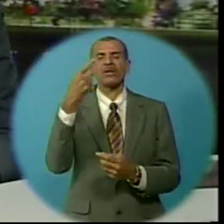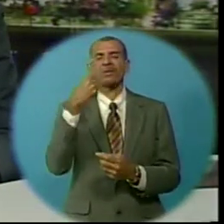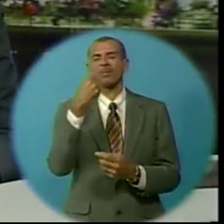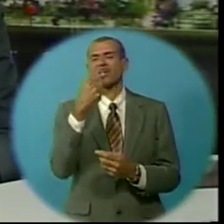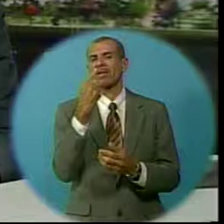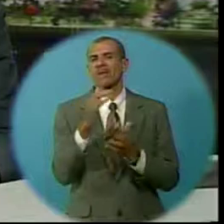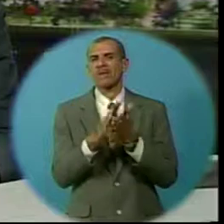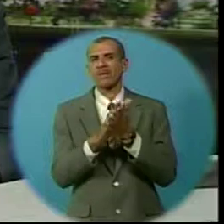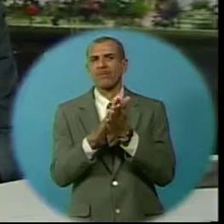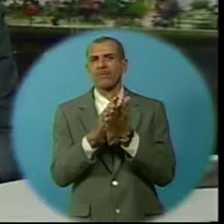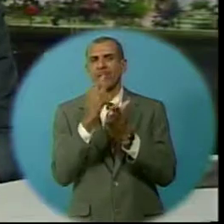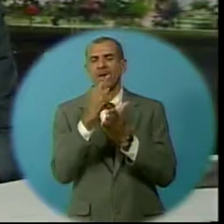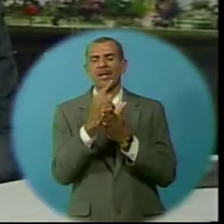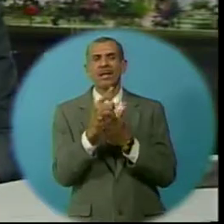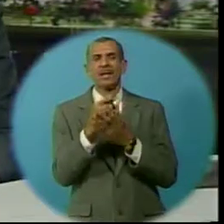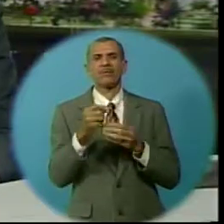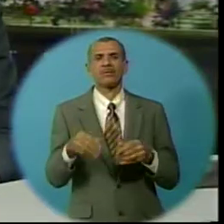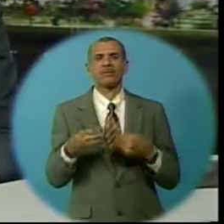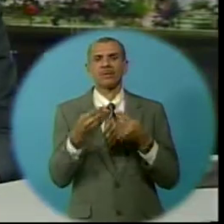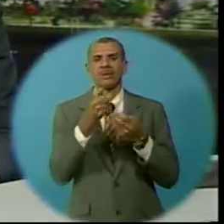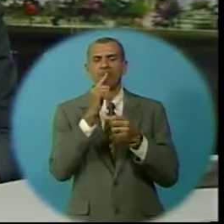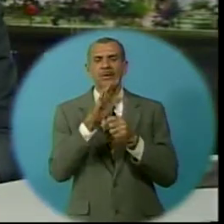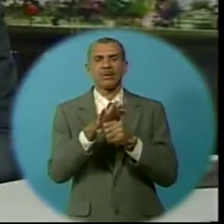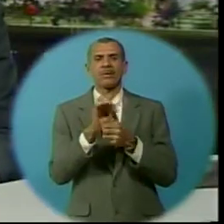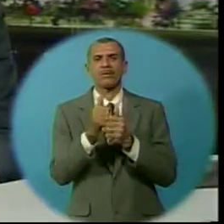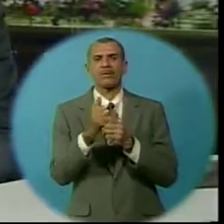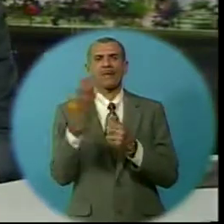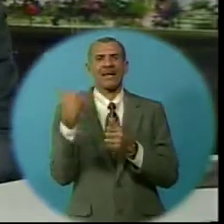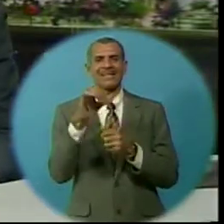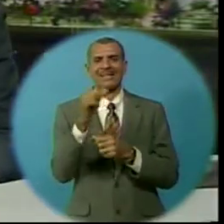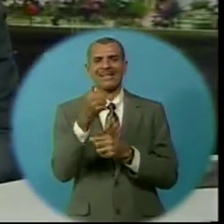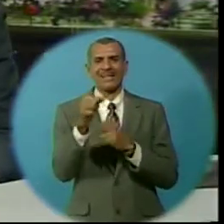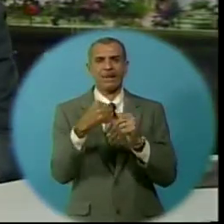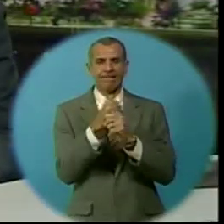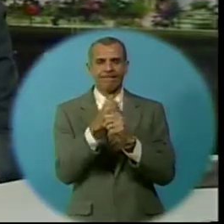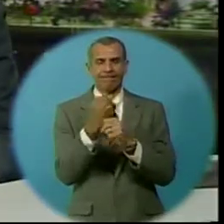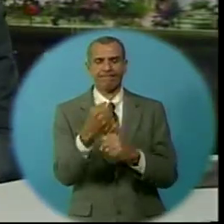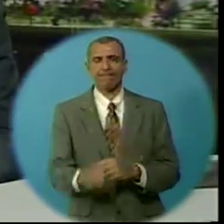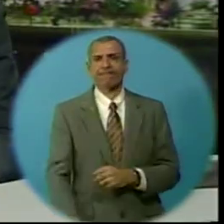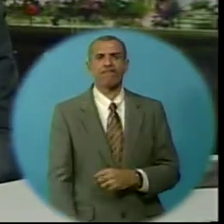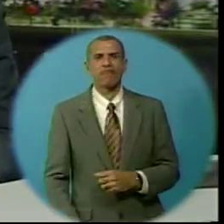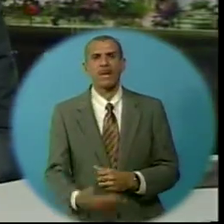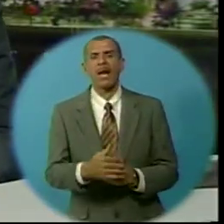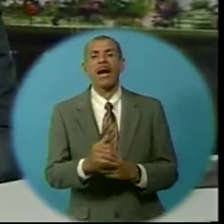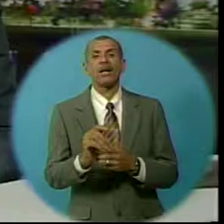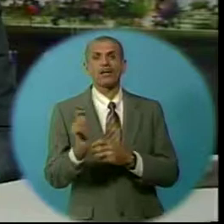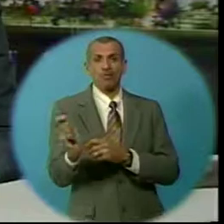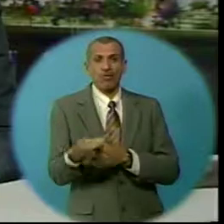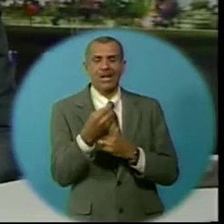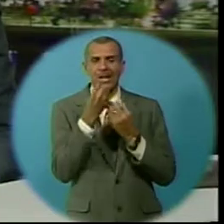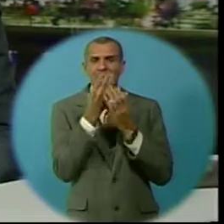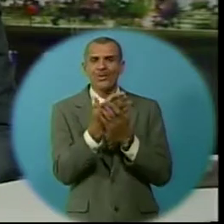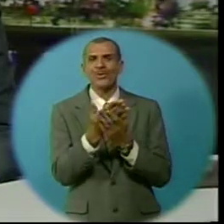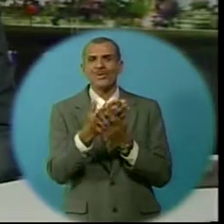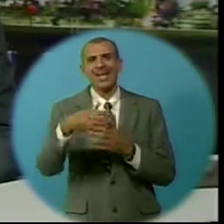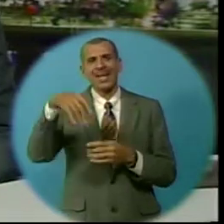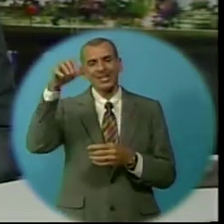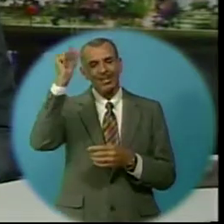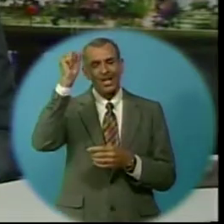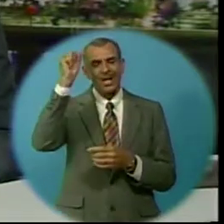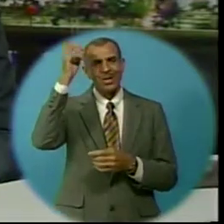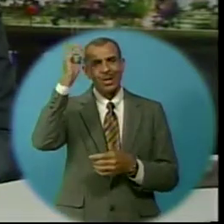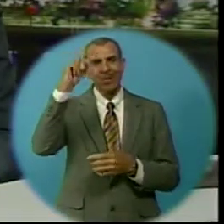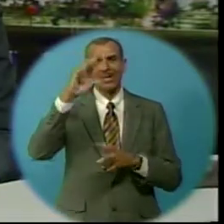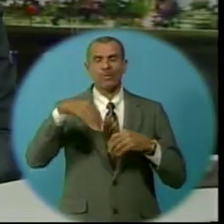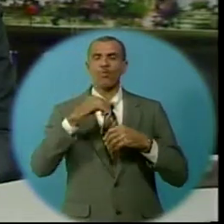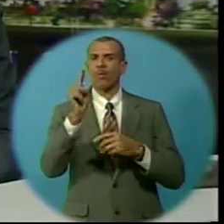to that sport, that is, for the past decade. Back to cricket news, and Shane Dorrit scored a